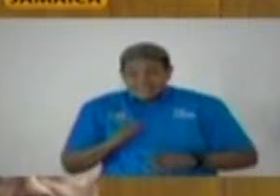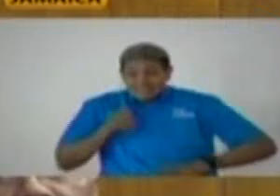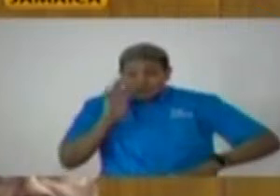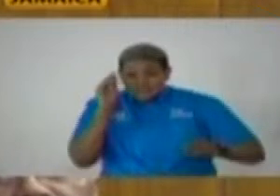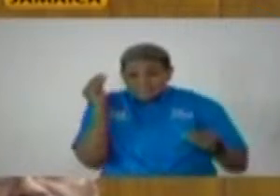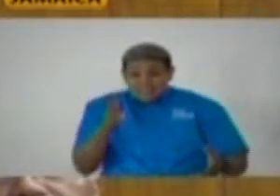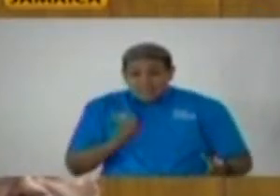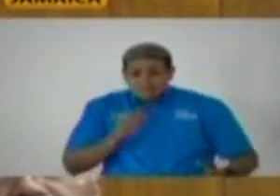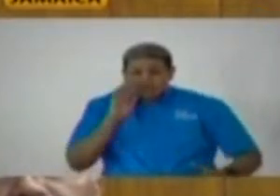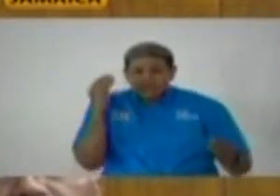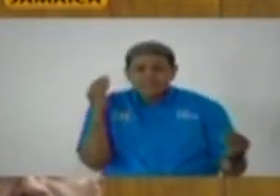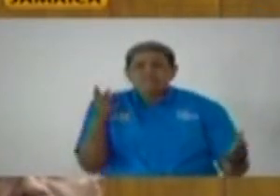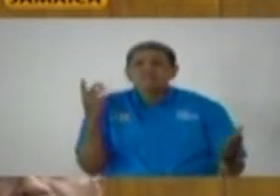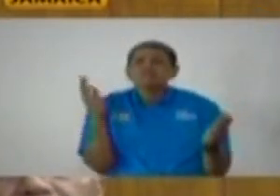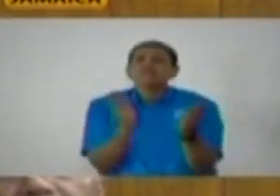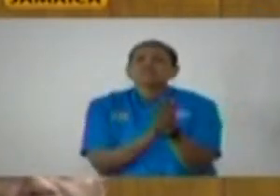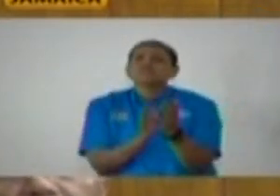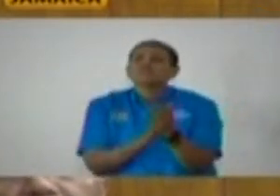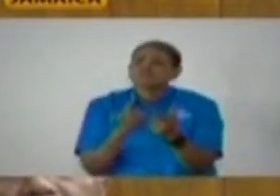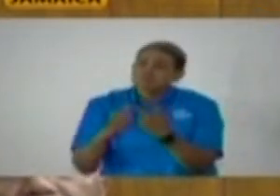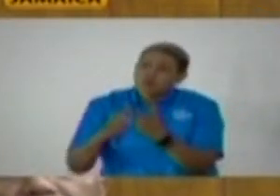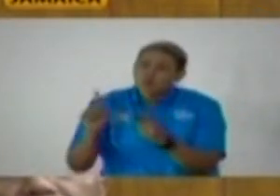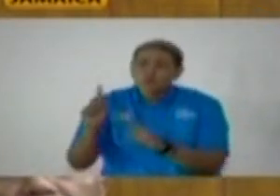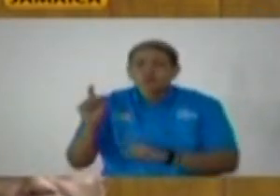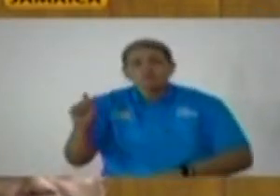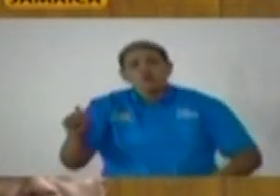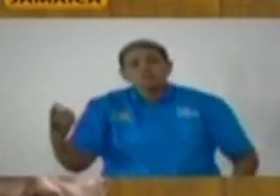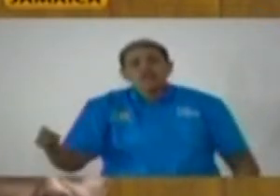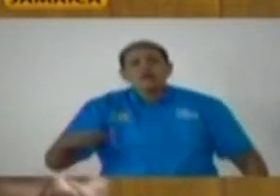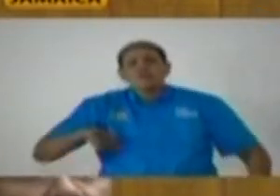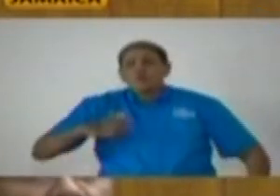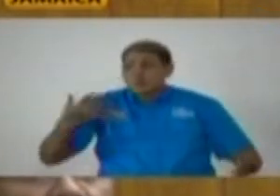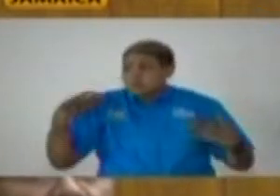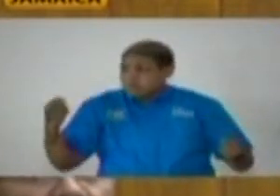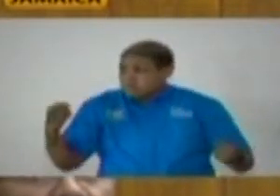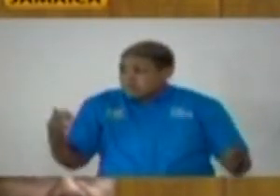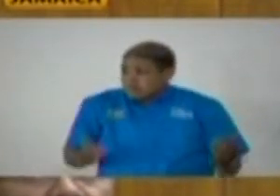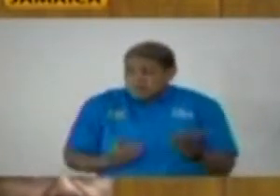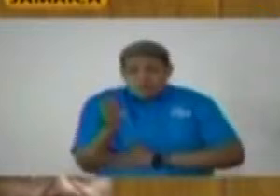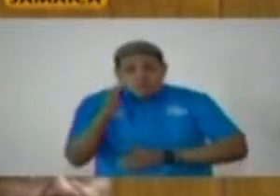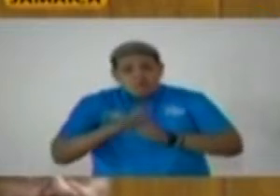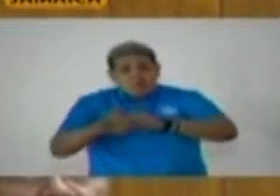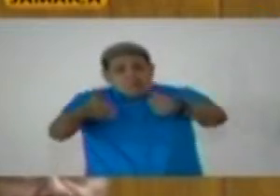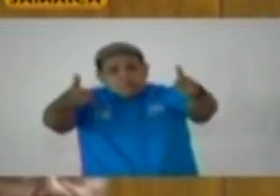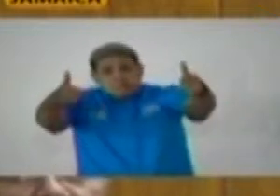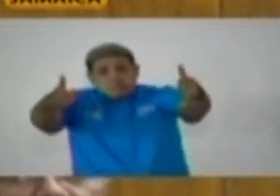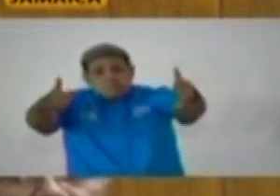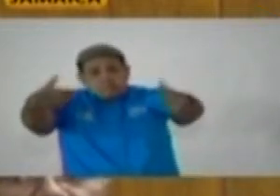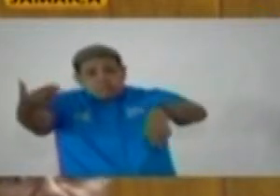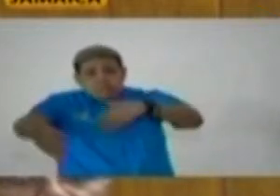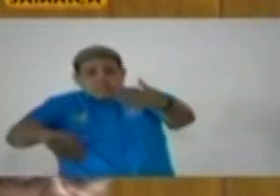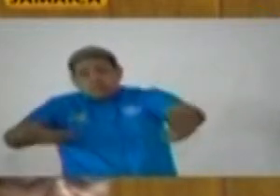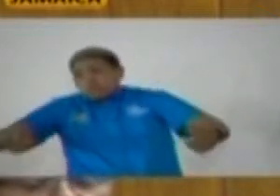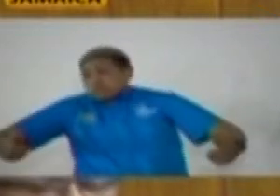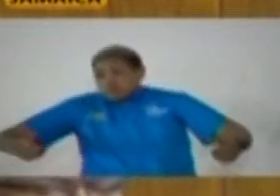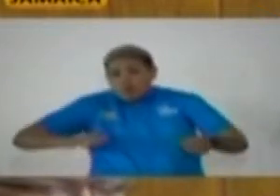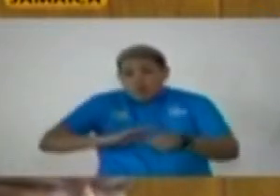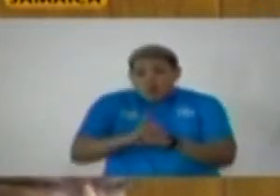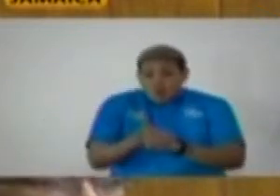say, and I will give credit where credit is due, we have recovered well from COVID. We have recovered well from